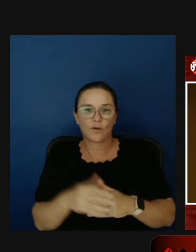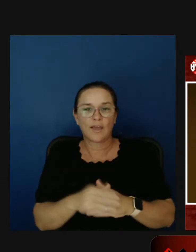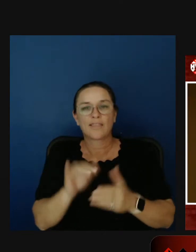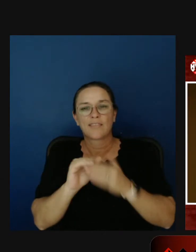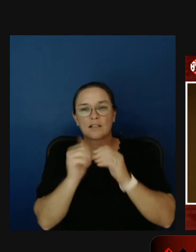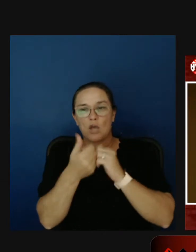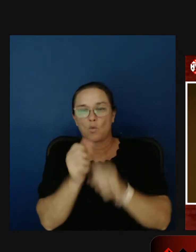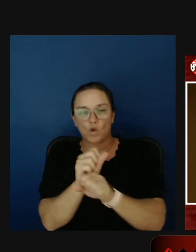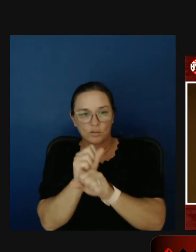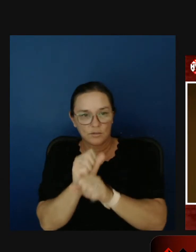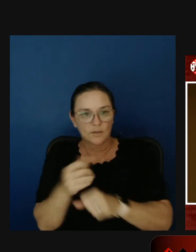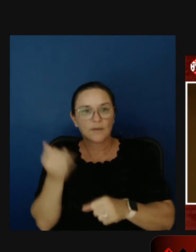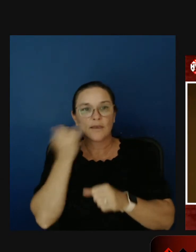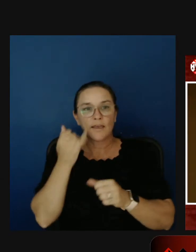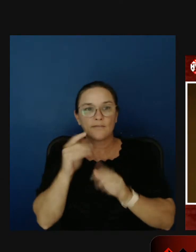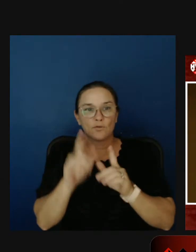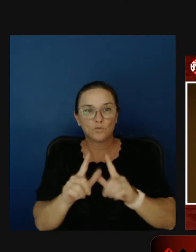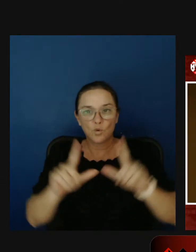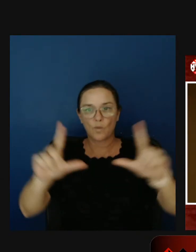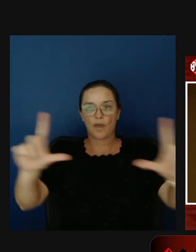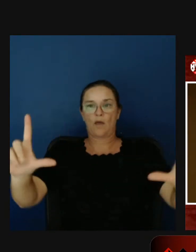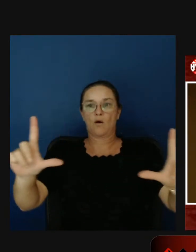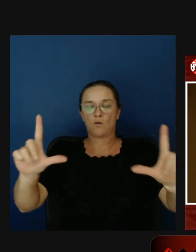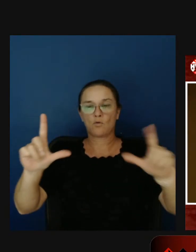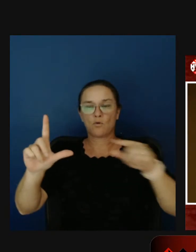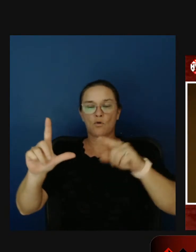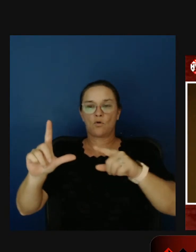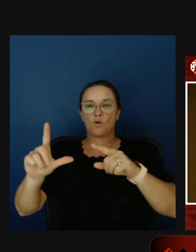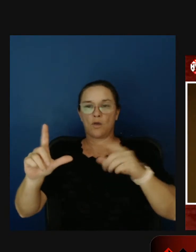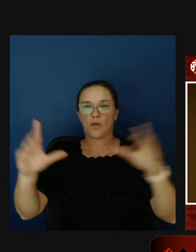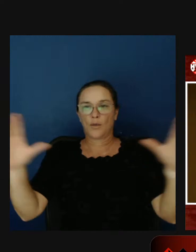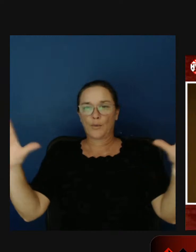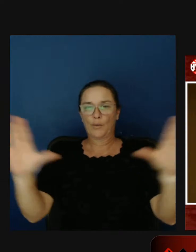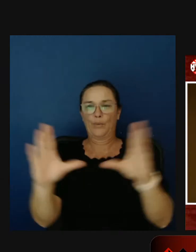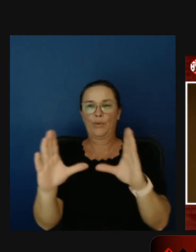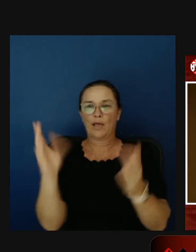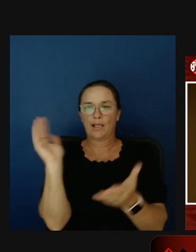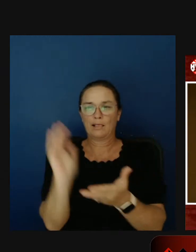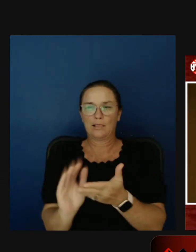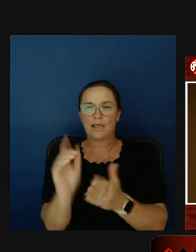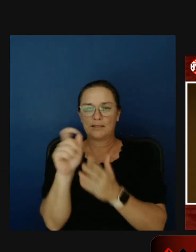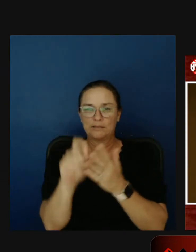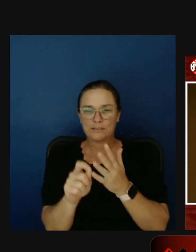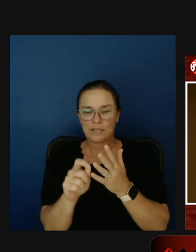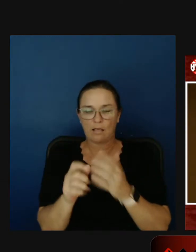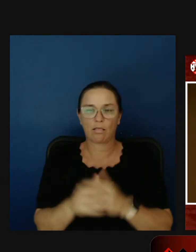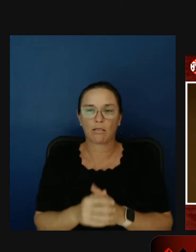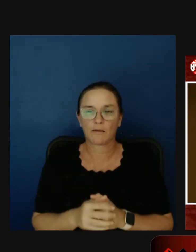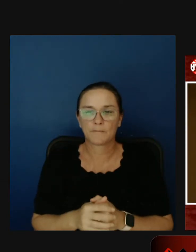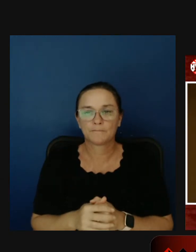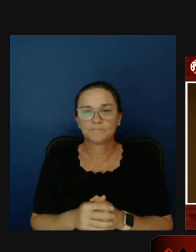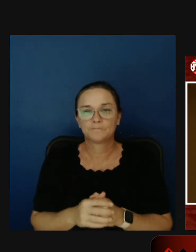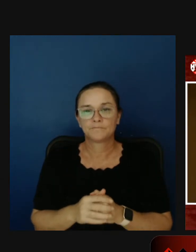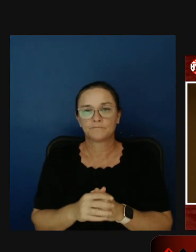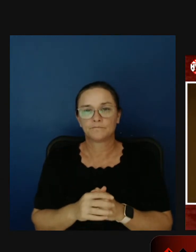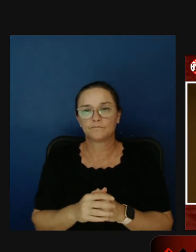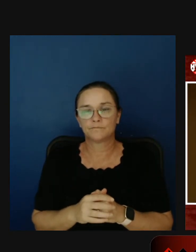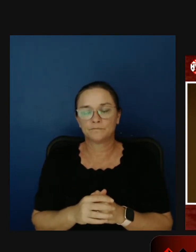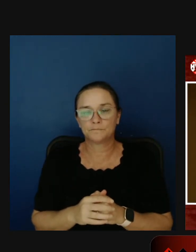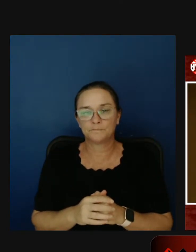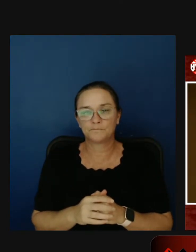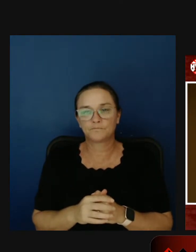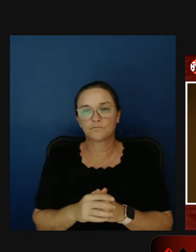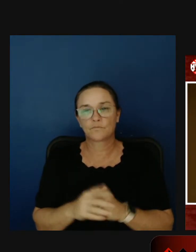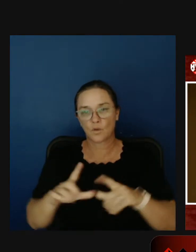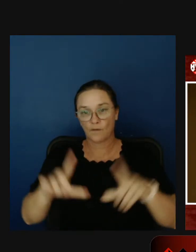works. The further you're zoomed out, the smaller the scale, the less detail. The larger you're zoomed in, that's a large scale, but you get a lot